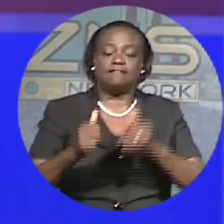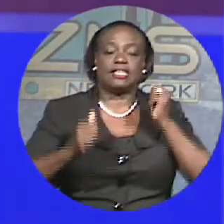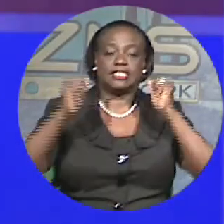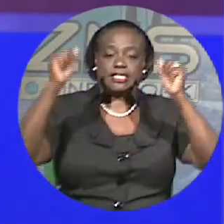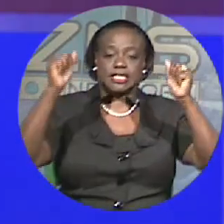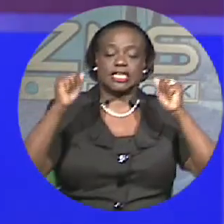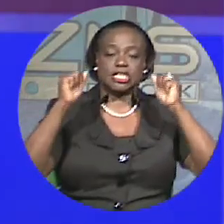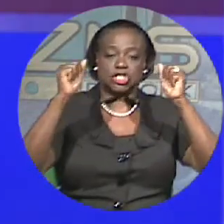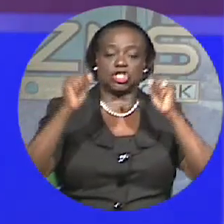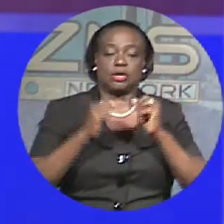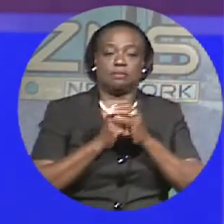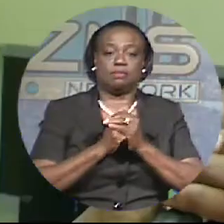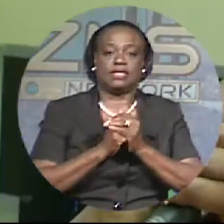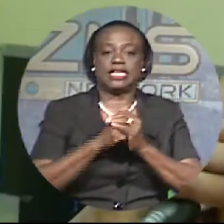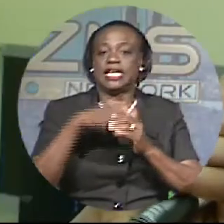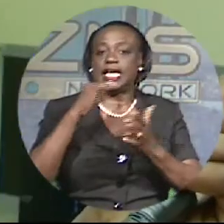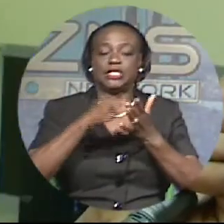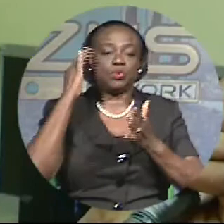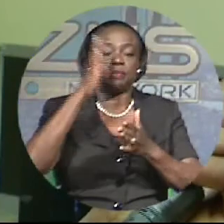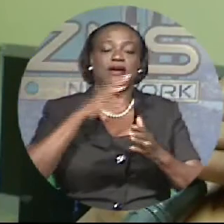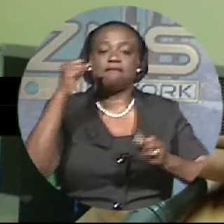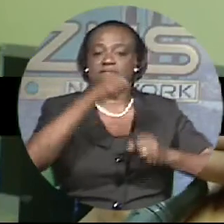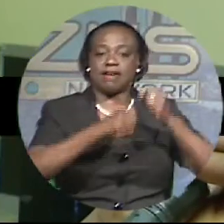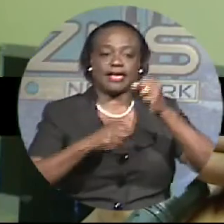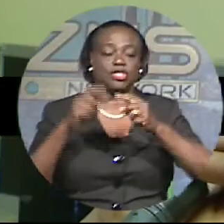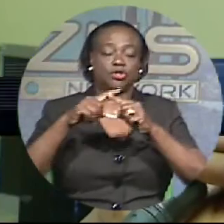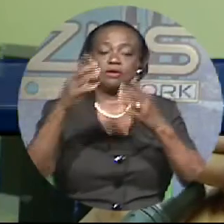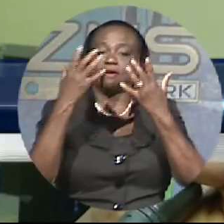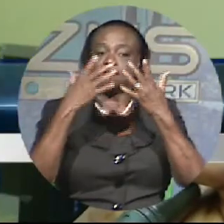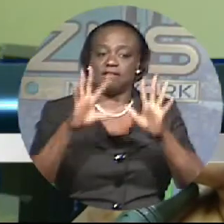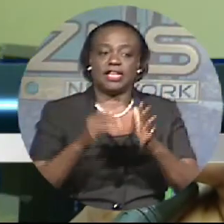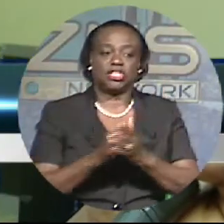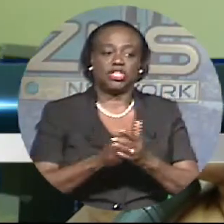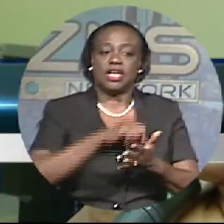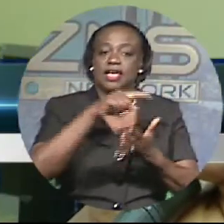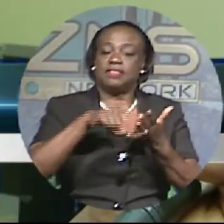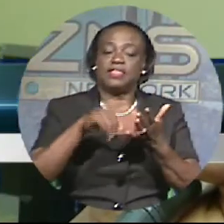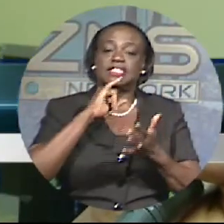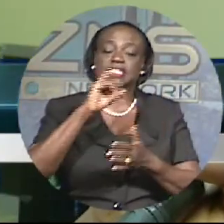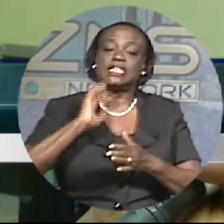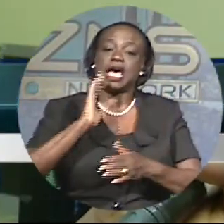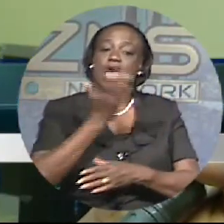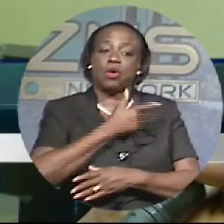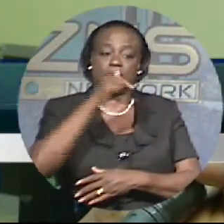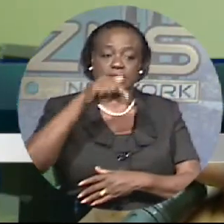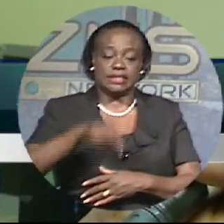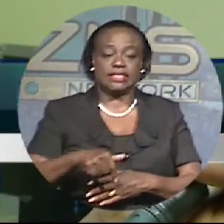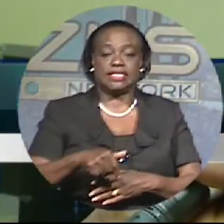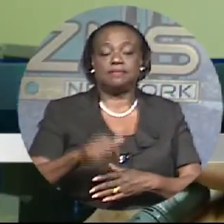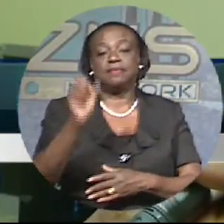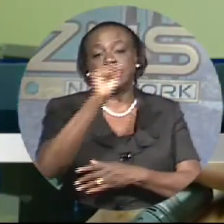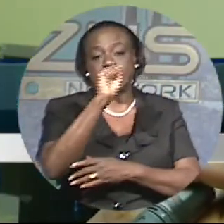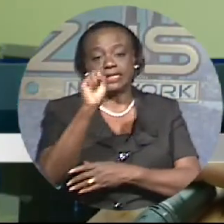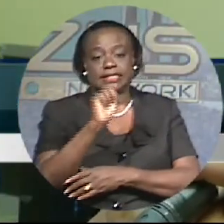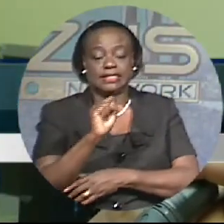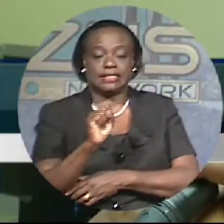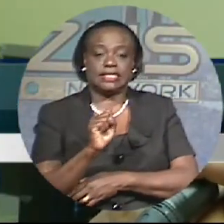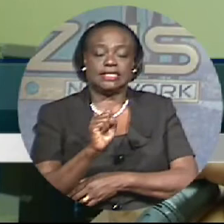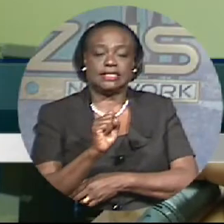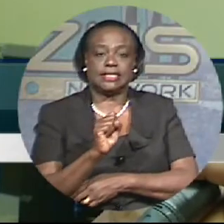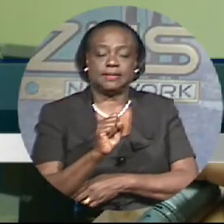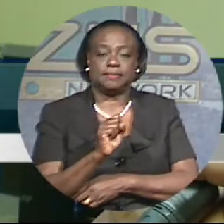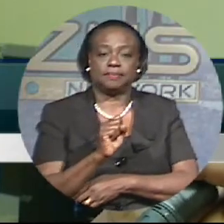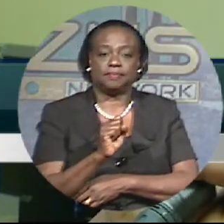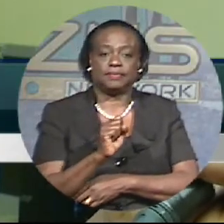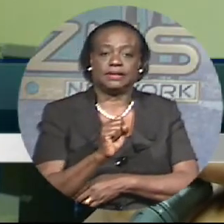fight to the finish. This is a deep season. All the teams looking good. You know, the